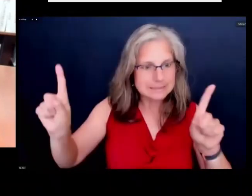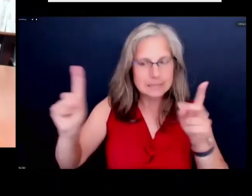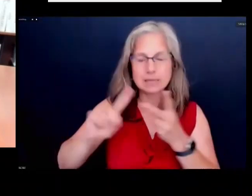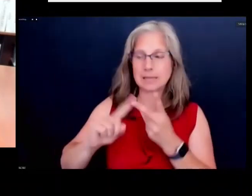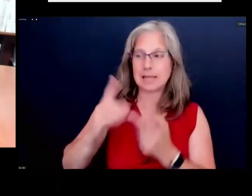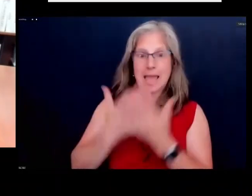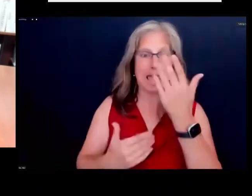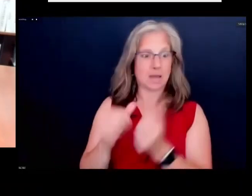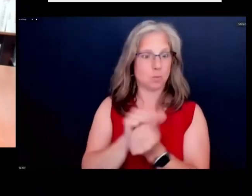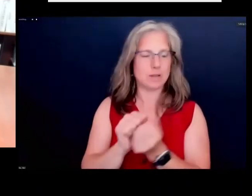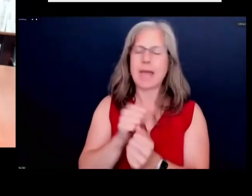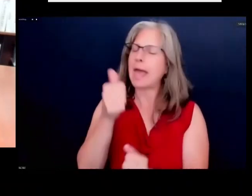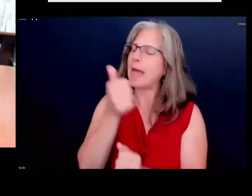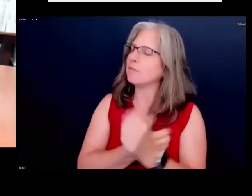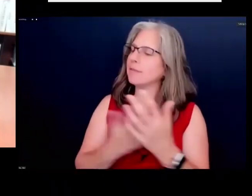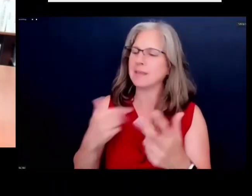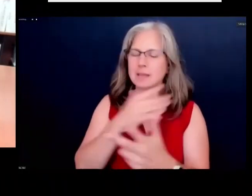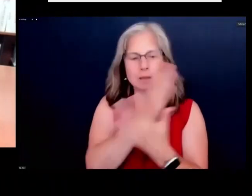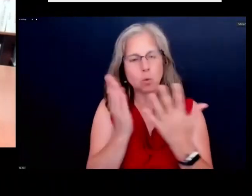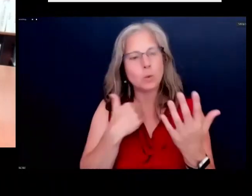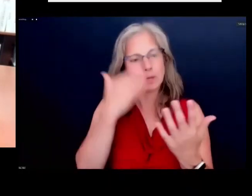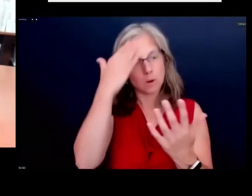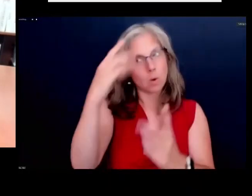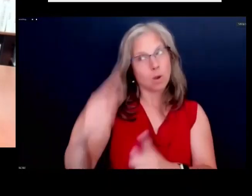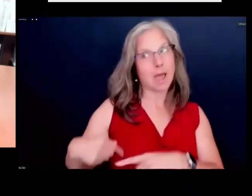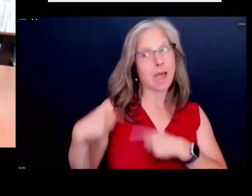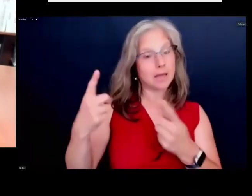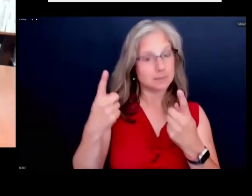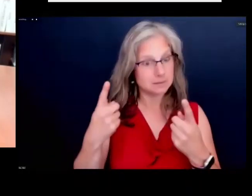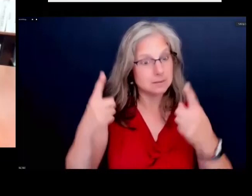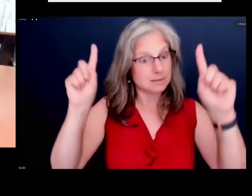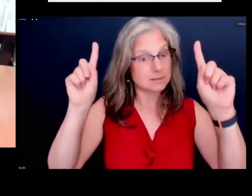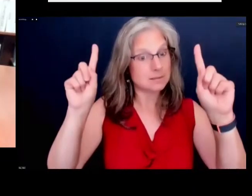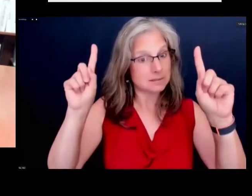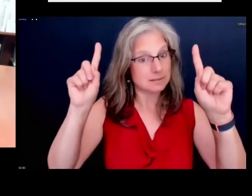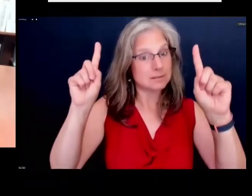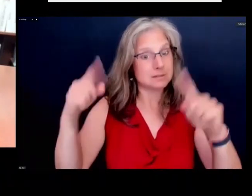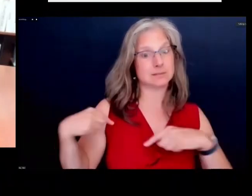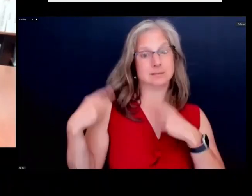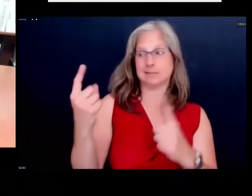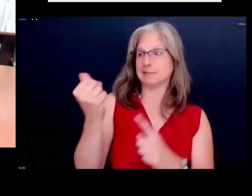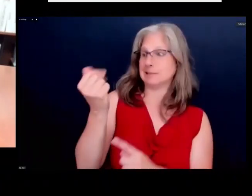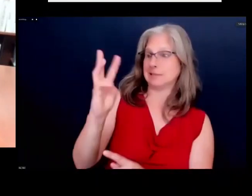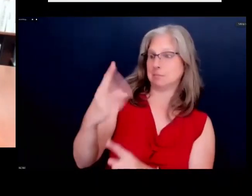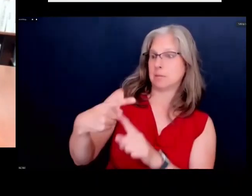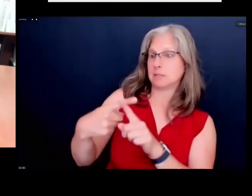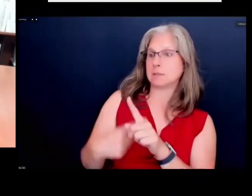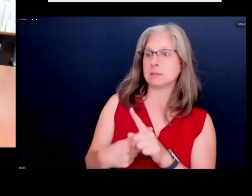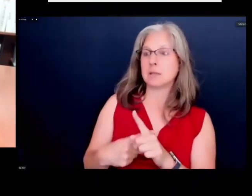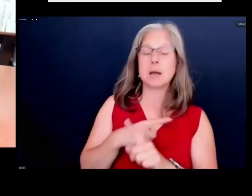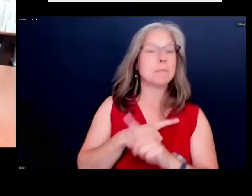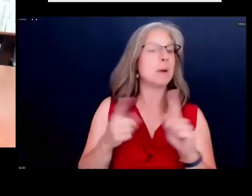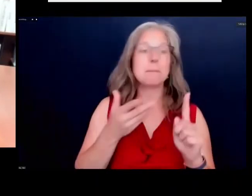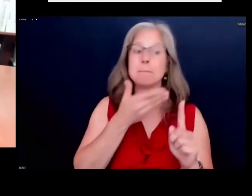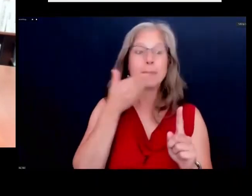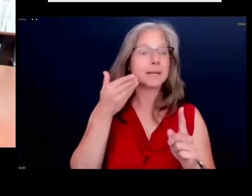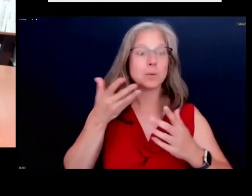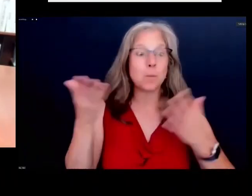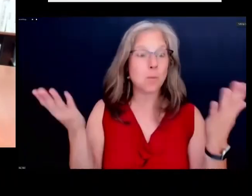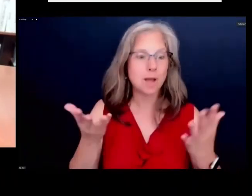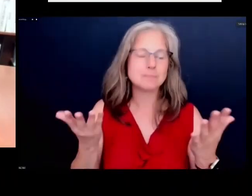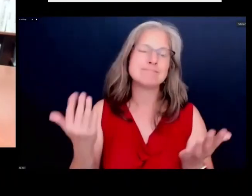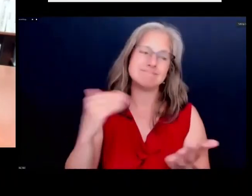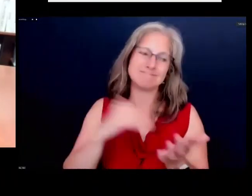washing, everything that we know that has worked in the last 16 months. But what has